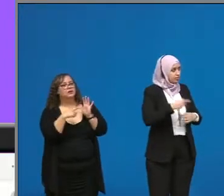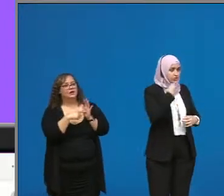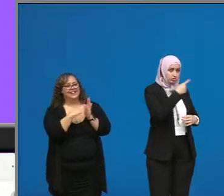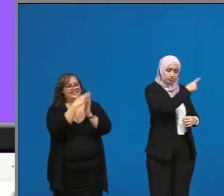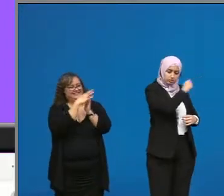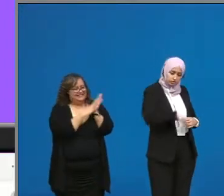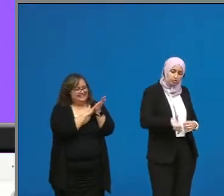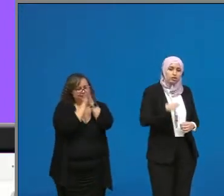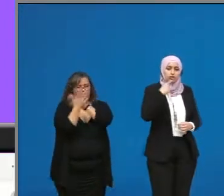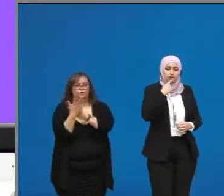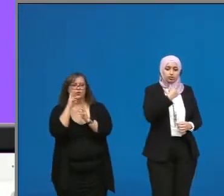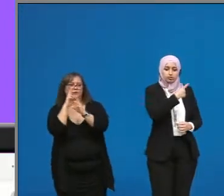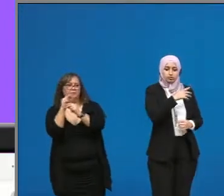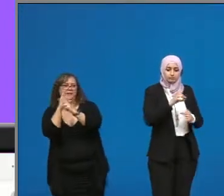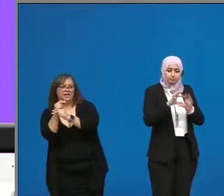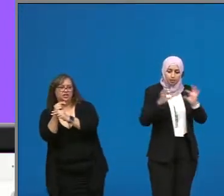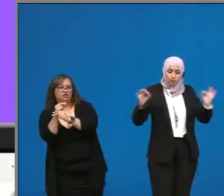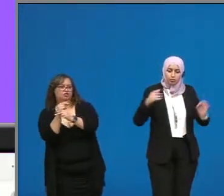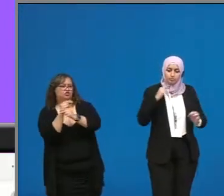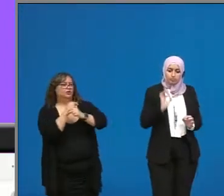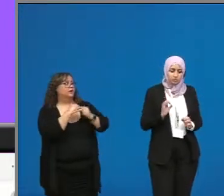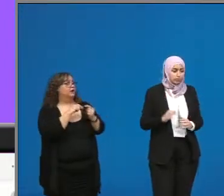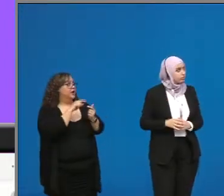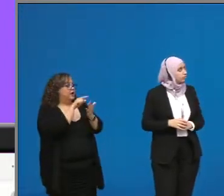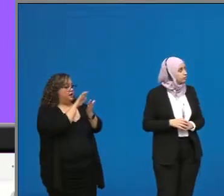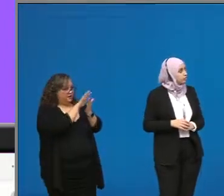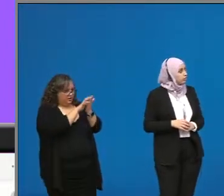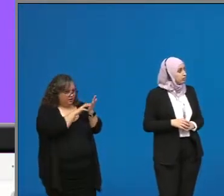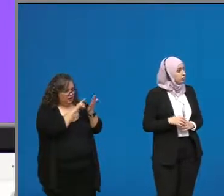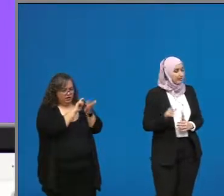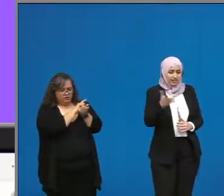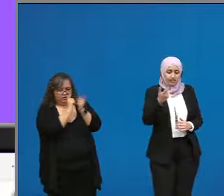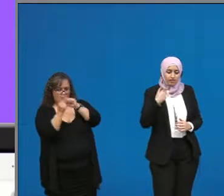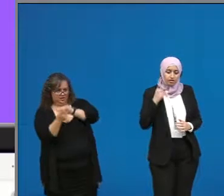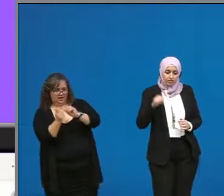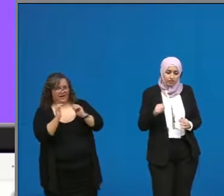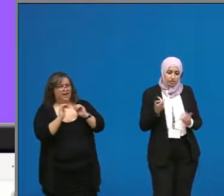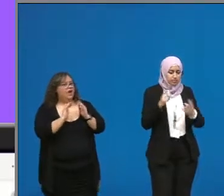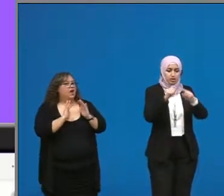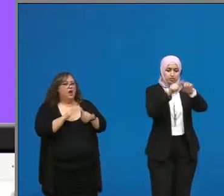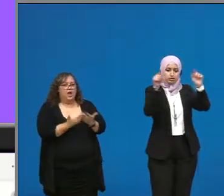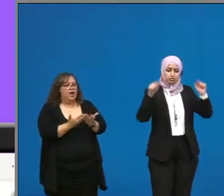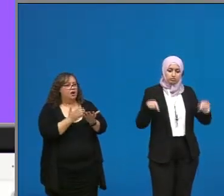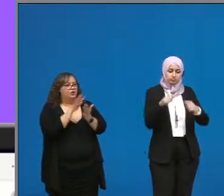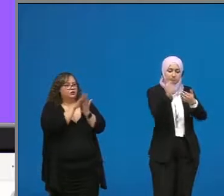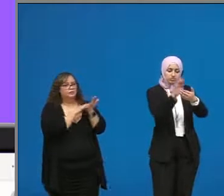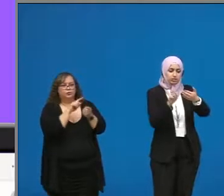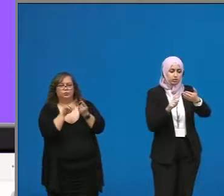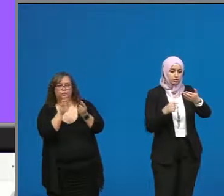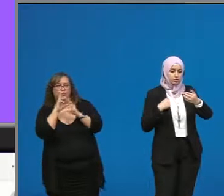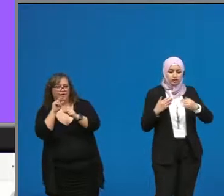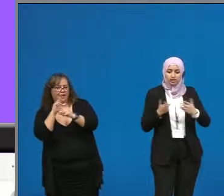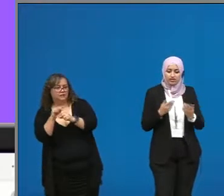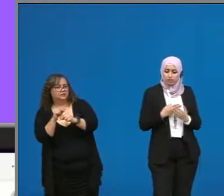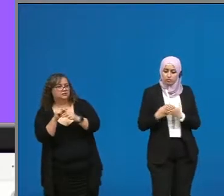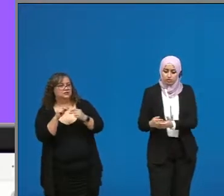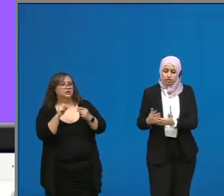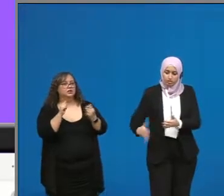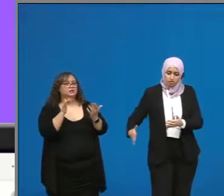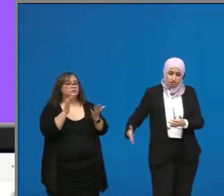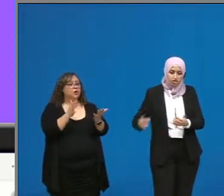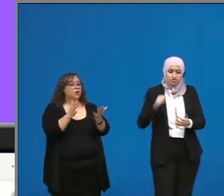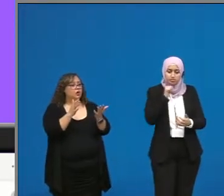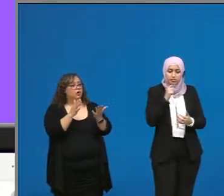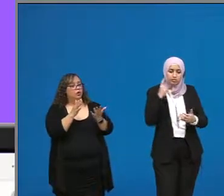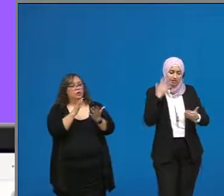showing you how we take a standard piece of content and we can convert it out. So suddenly we start to help pupils revise better, we study better, just by one simple piece